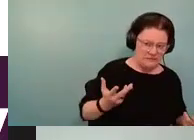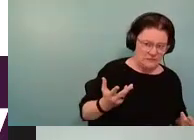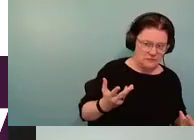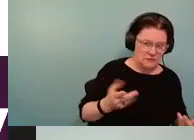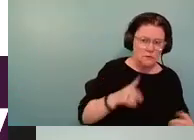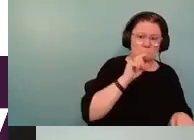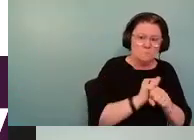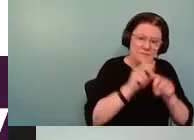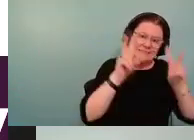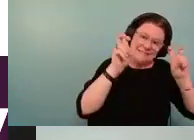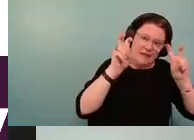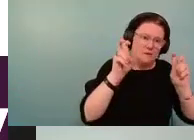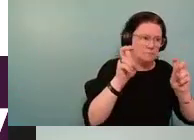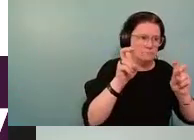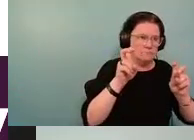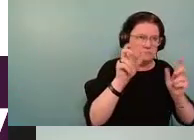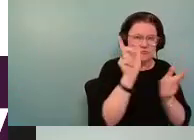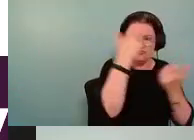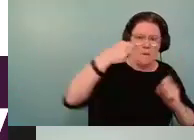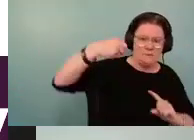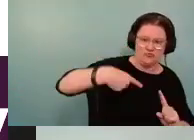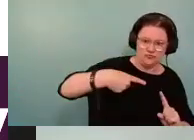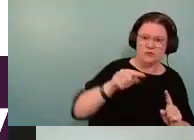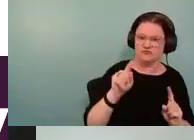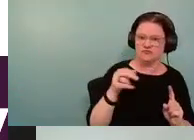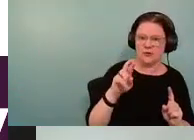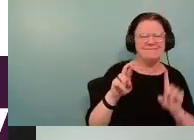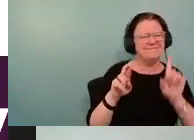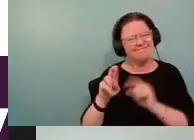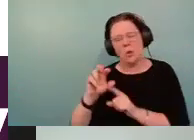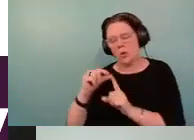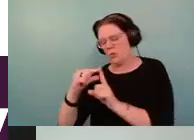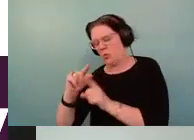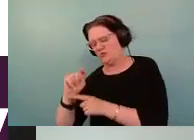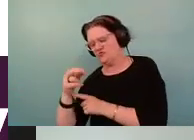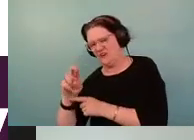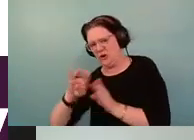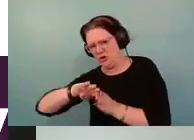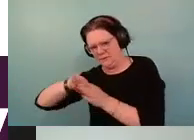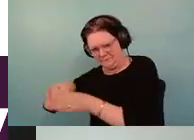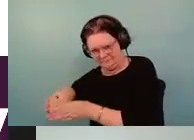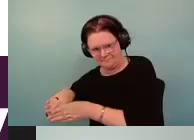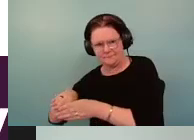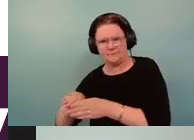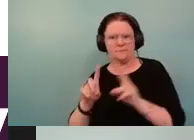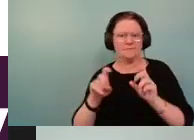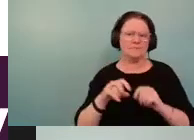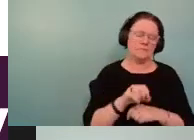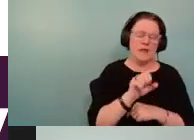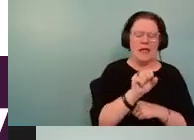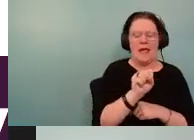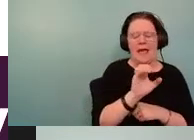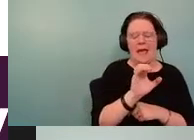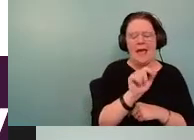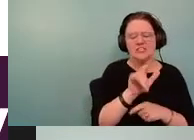of trauma. Or now we're getting away from the word triggers and using more activation